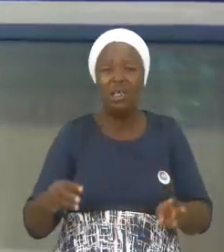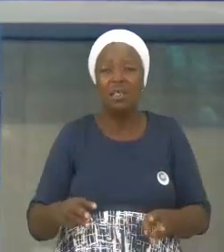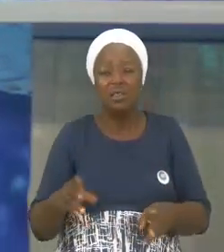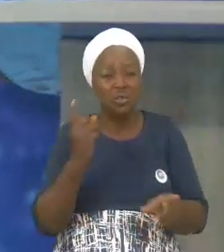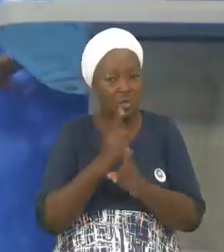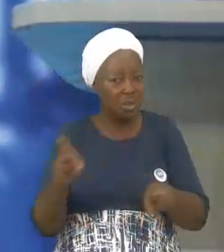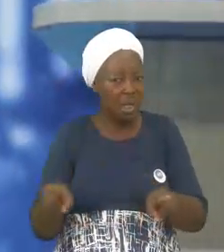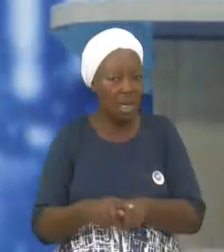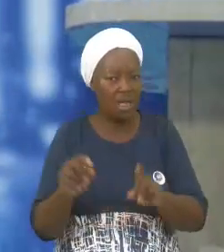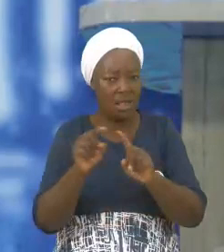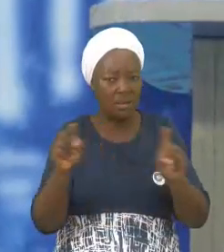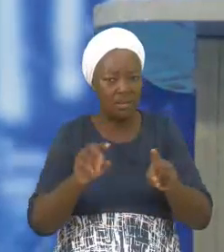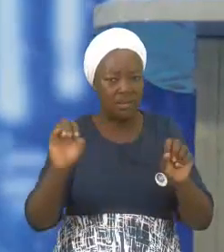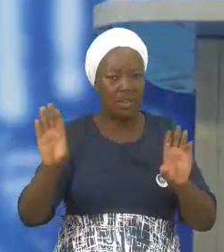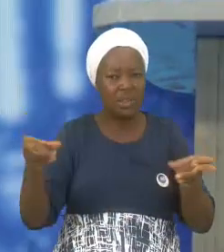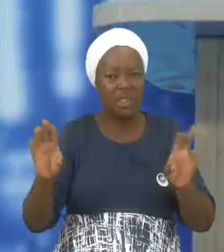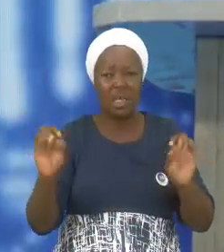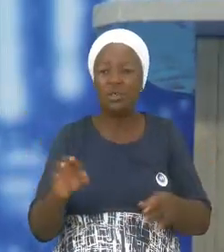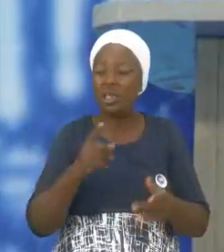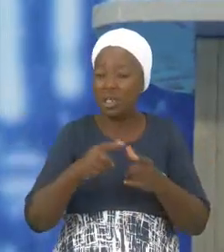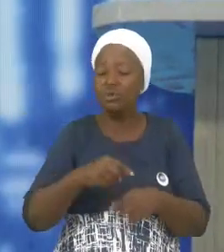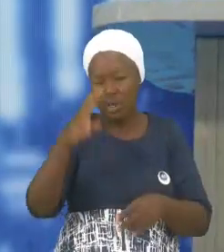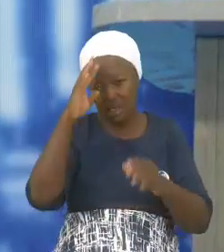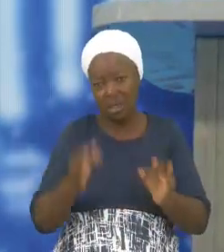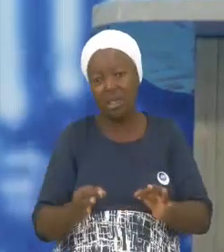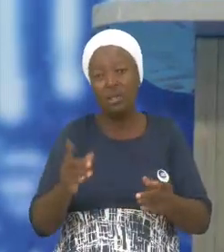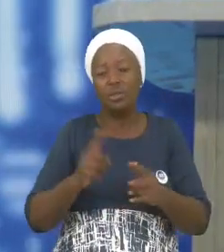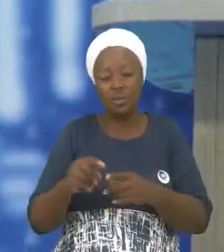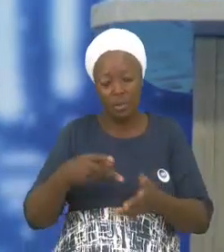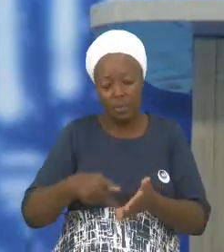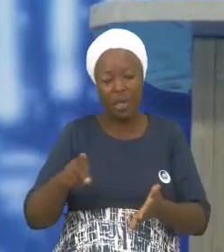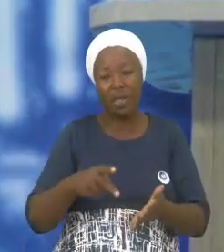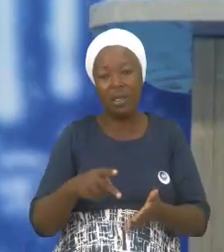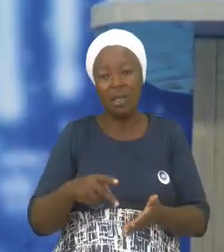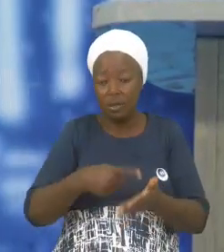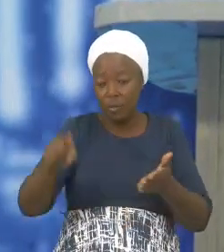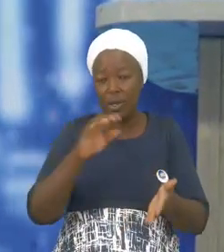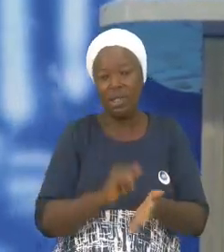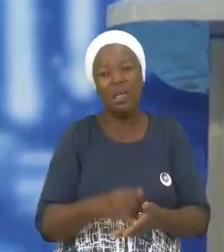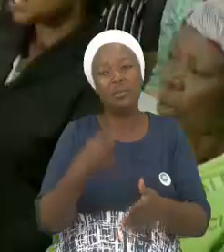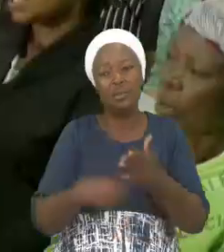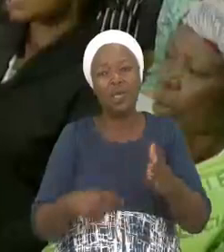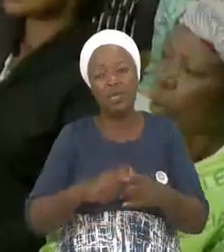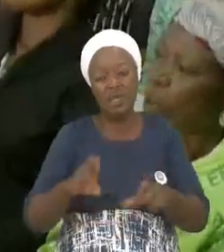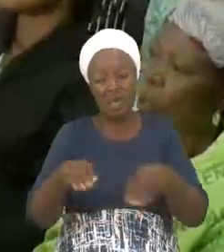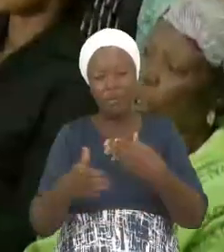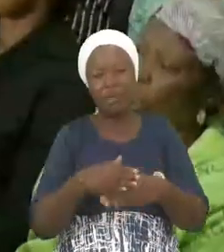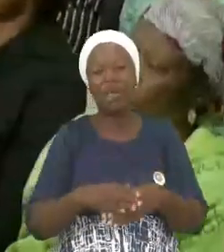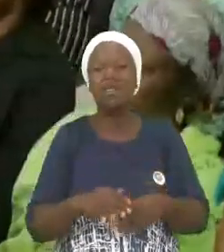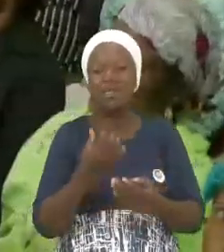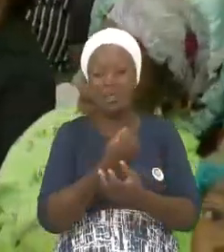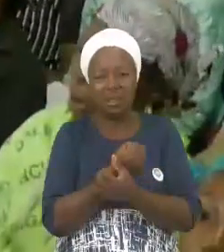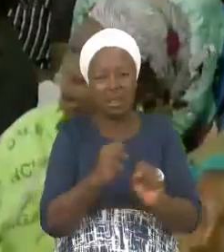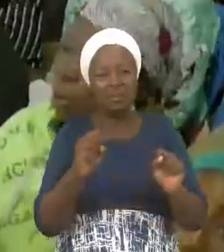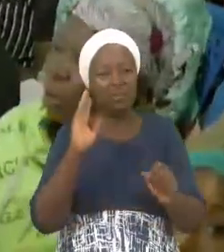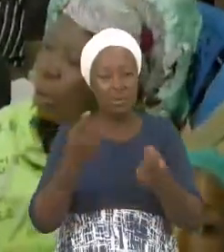Zacchaeus, you're willing to pay the price and restore fourfold. Salvation will come to you tonight. But